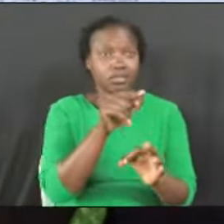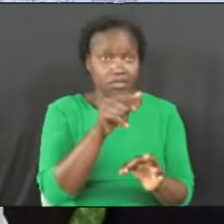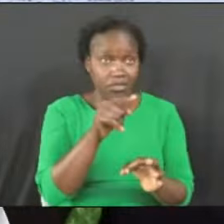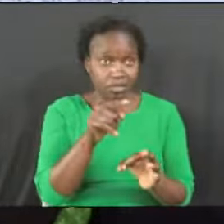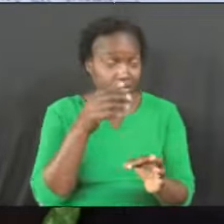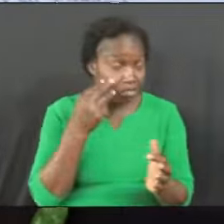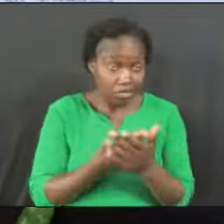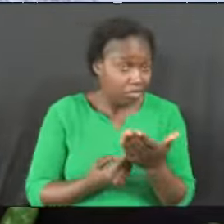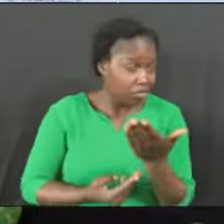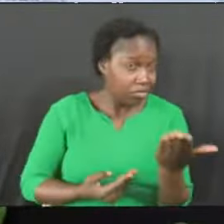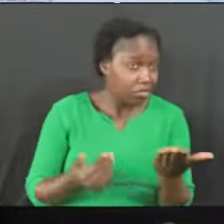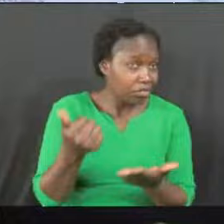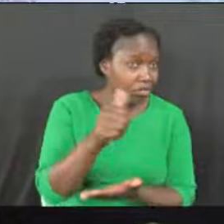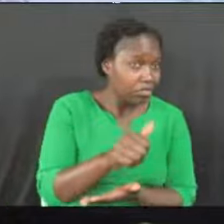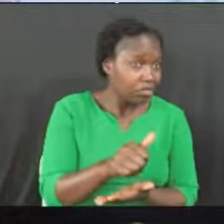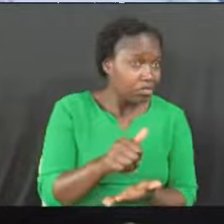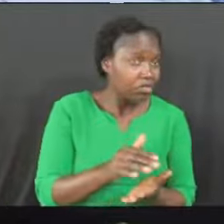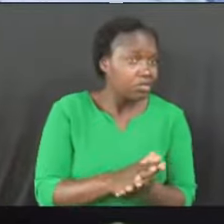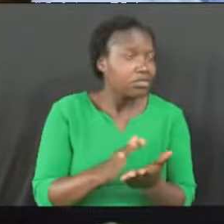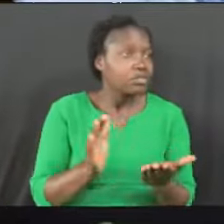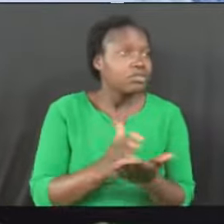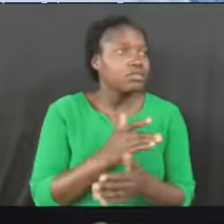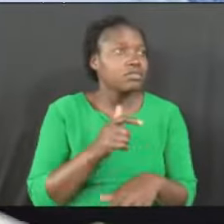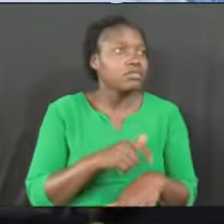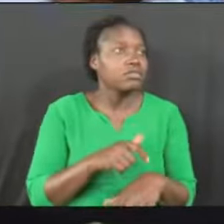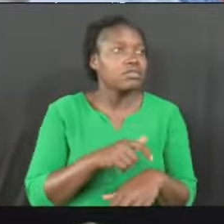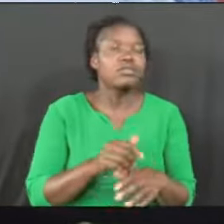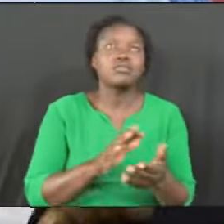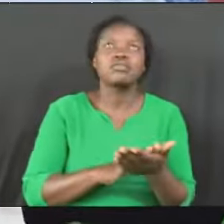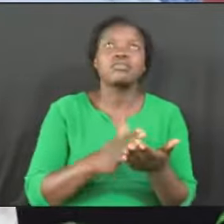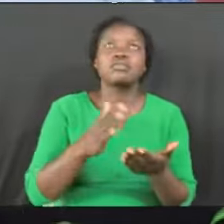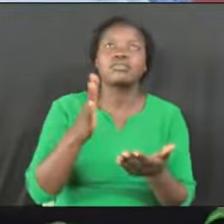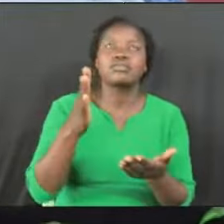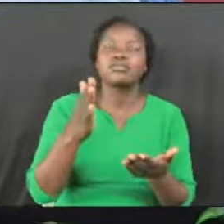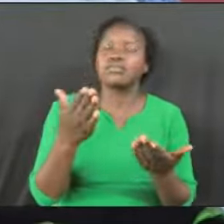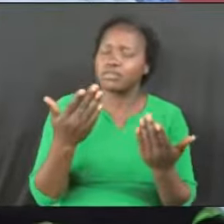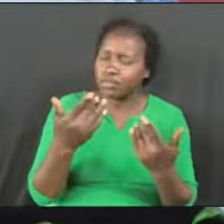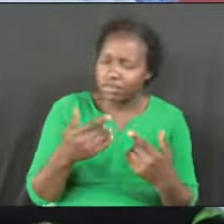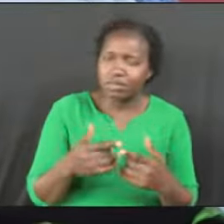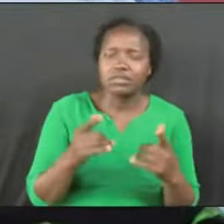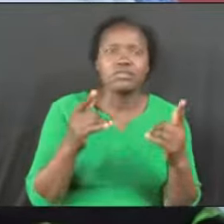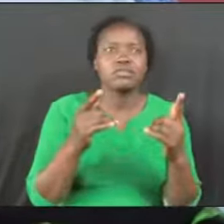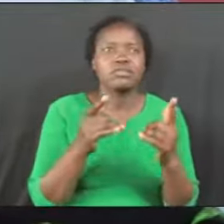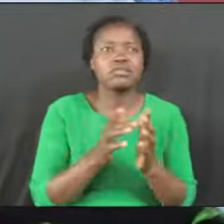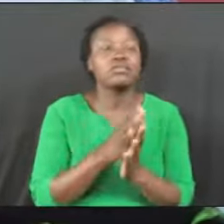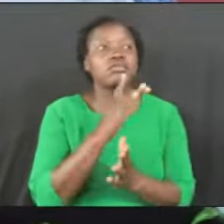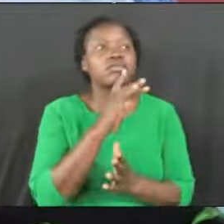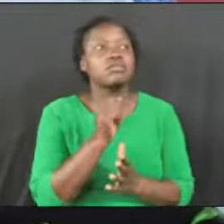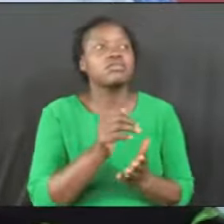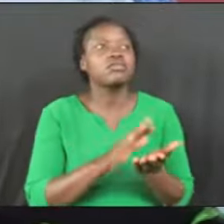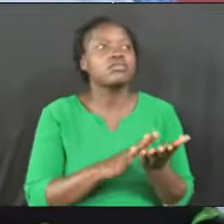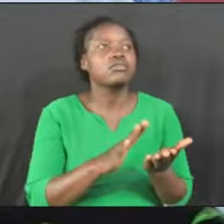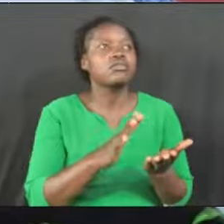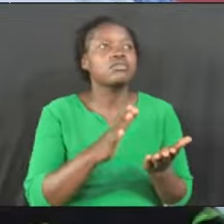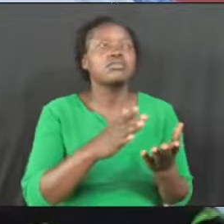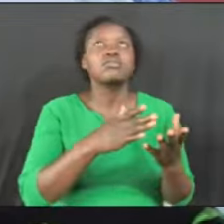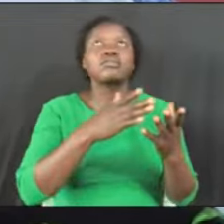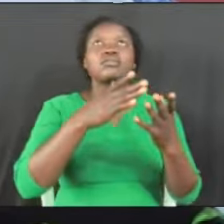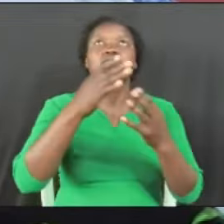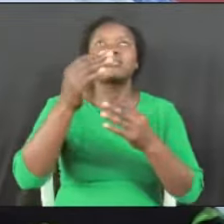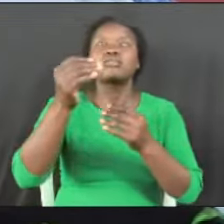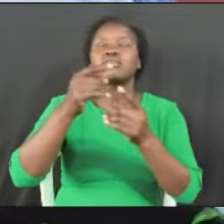have a witness here? Stop trying to take glory for yourself and ensure glory goes